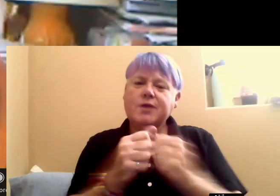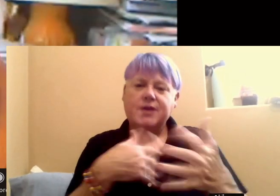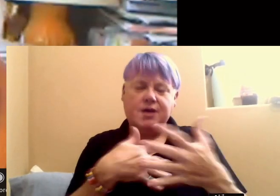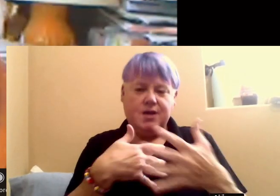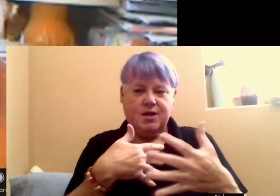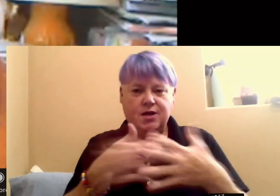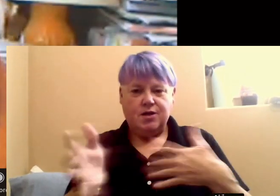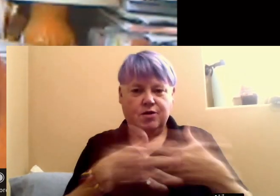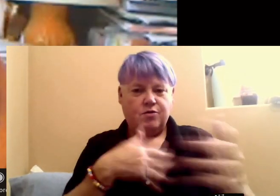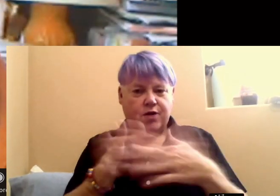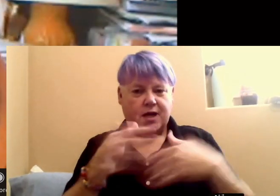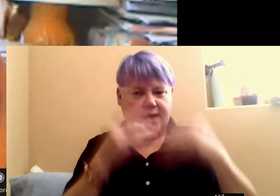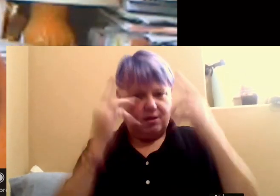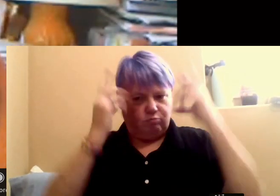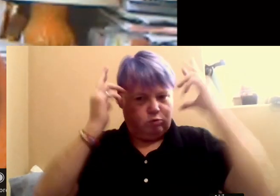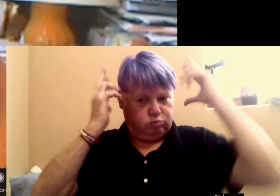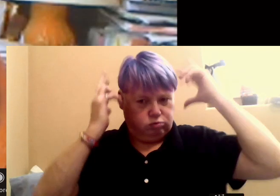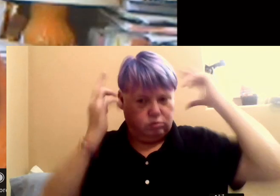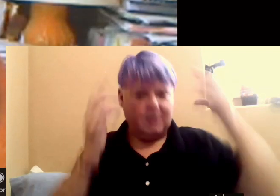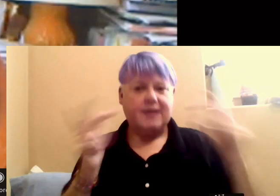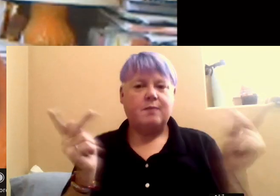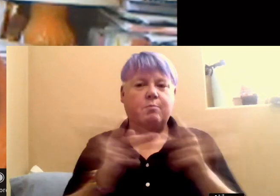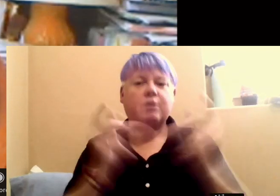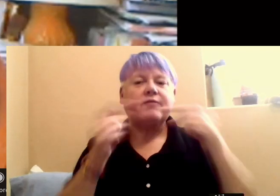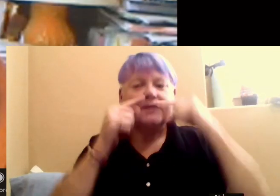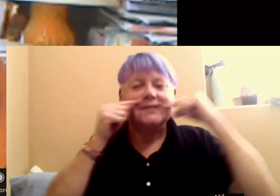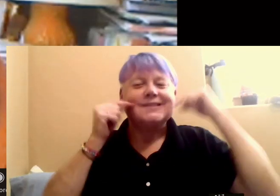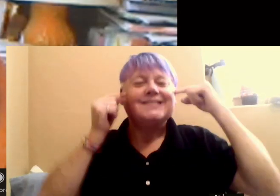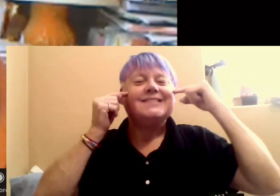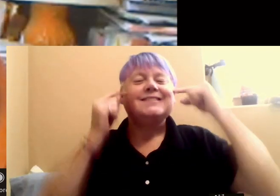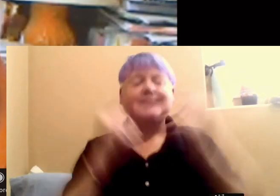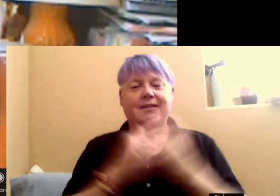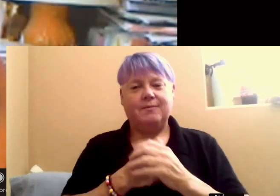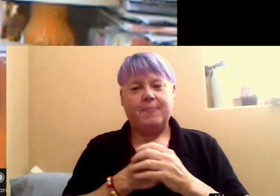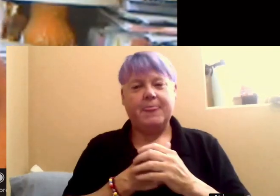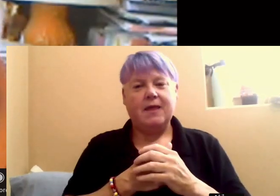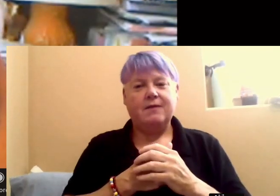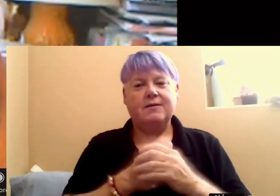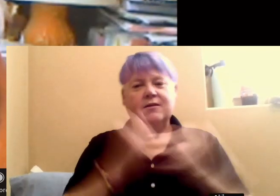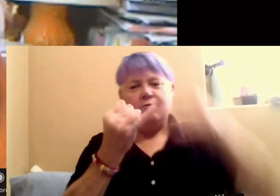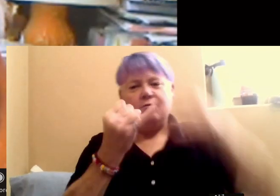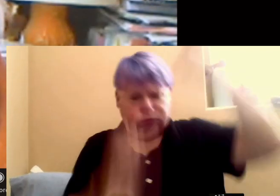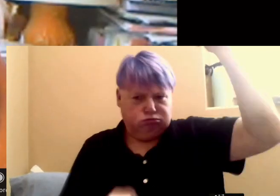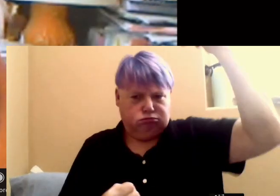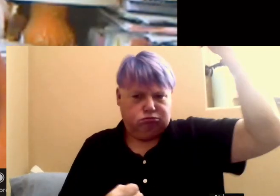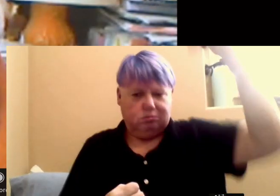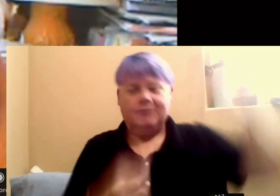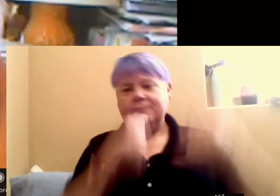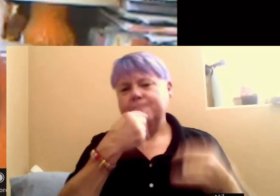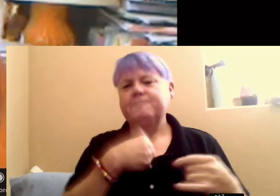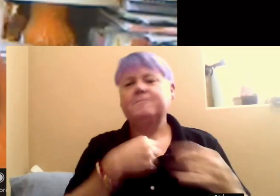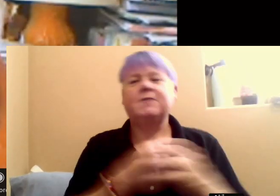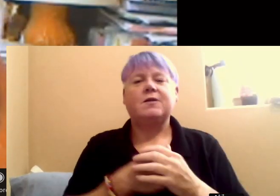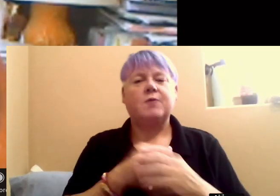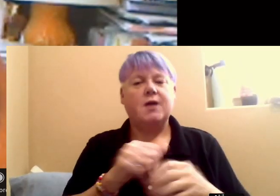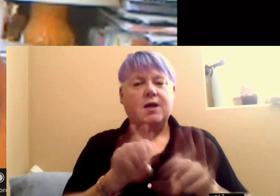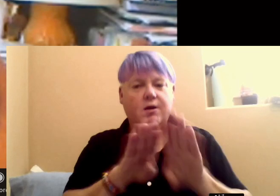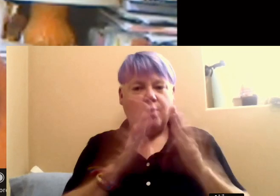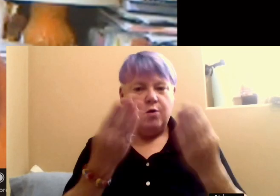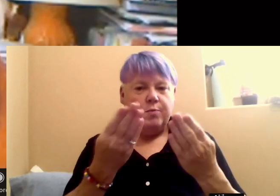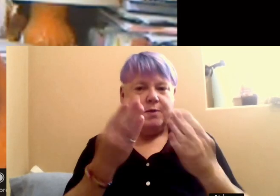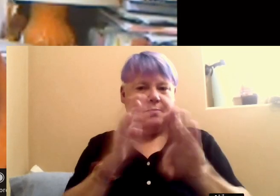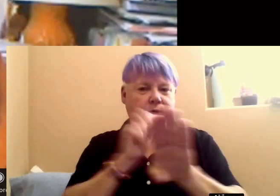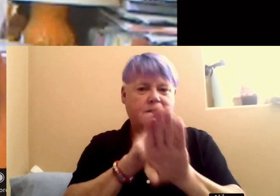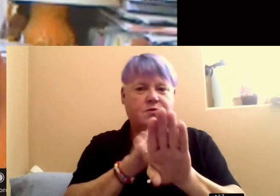hollow, perfect cheekbones of a clothing retailer's anorexic display figure. When I opened my door, she was looking away down